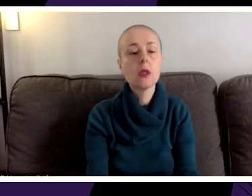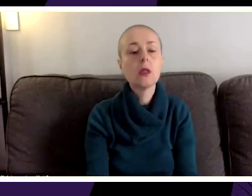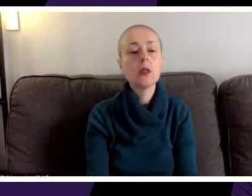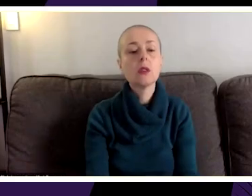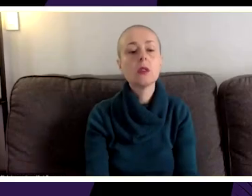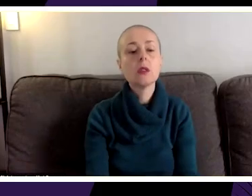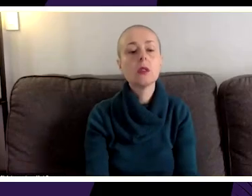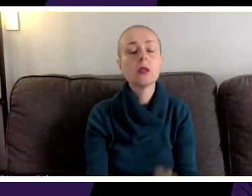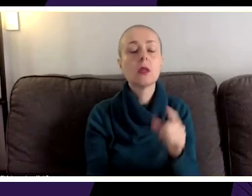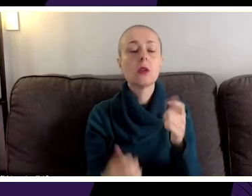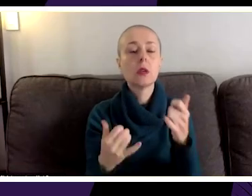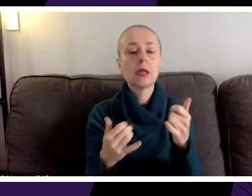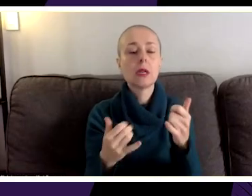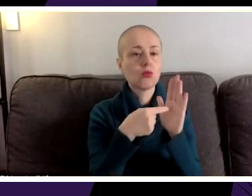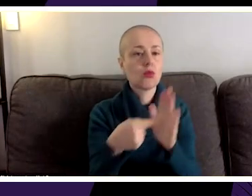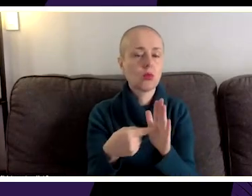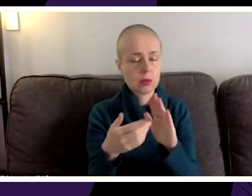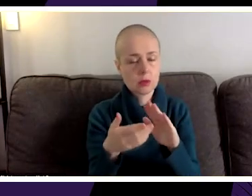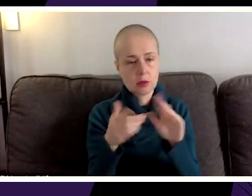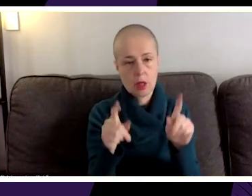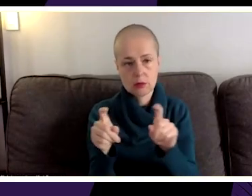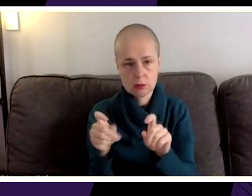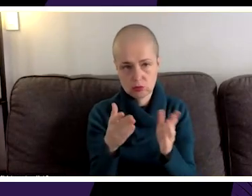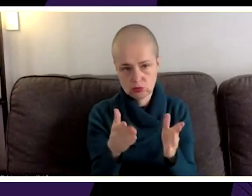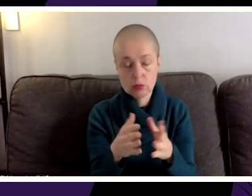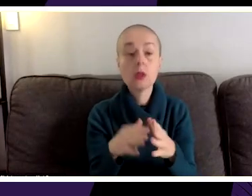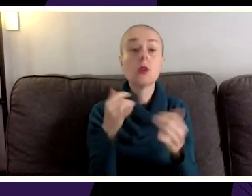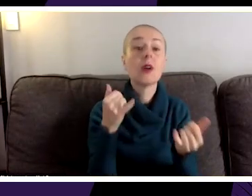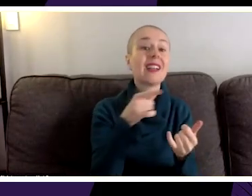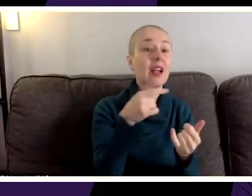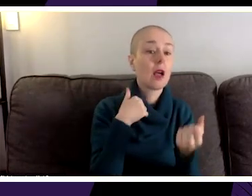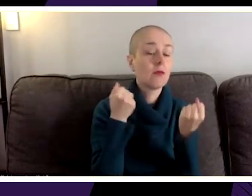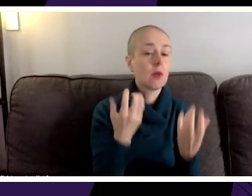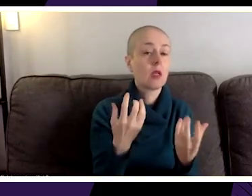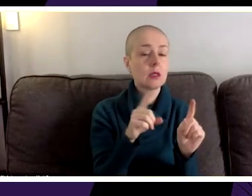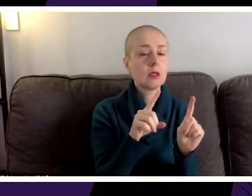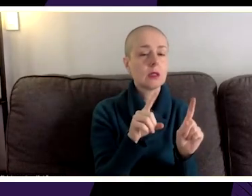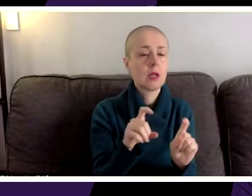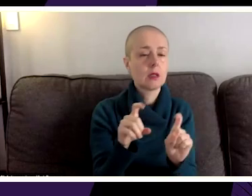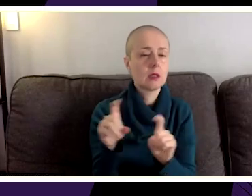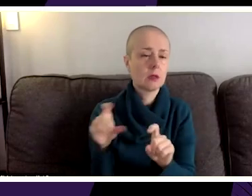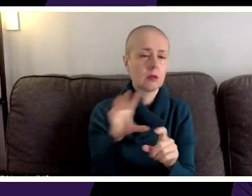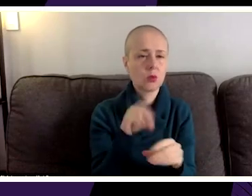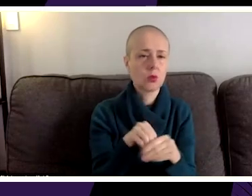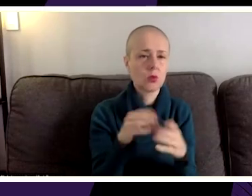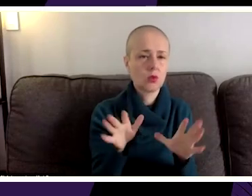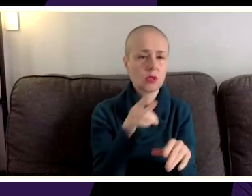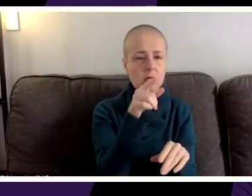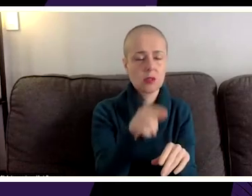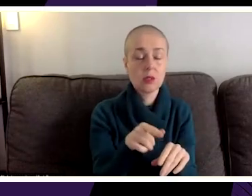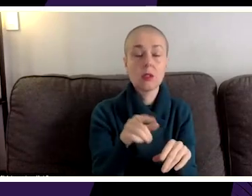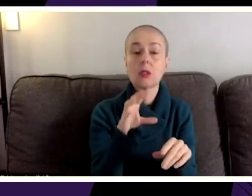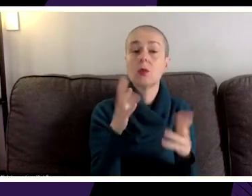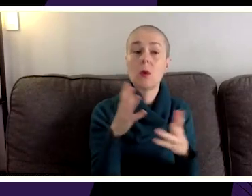run the test. So currently we have a lot of tests written already, which are of shapes and